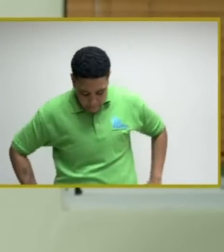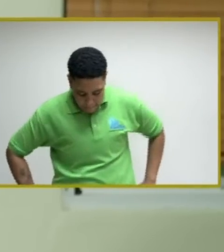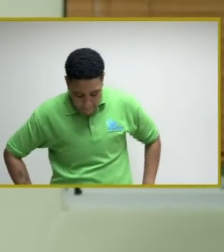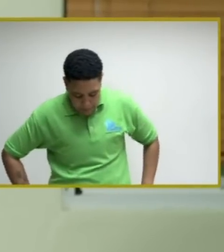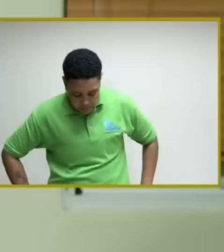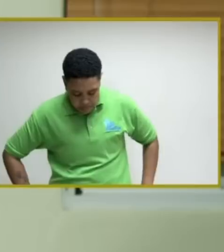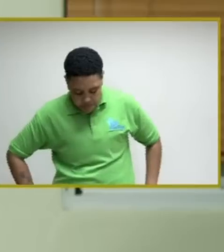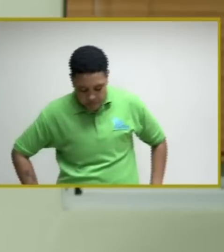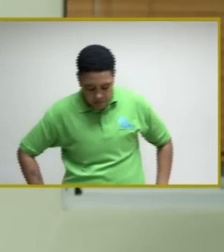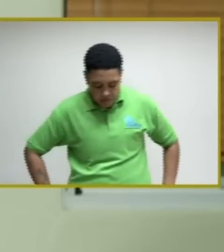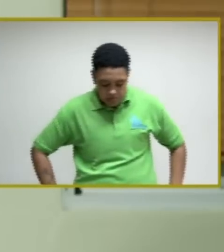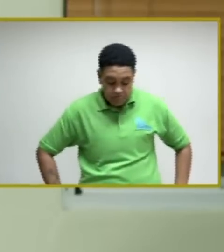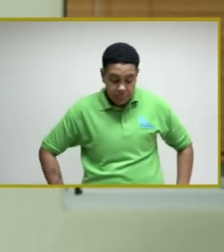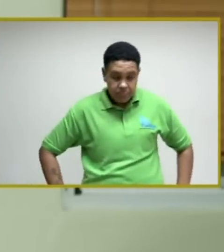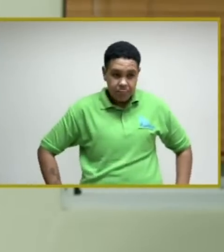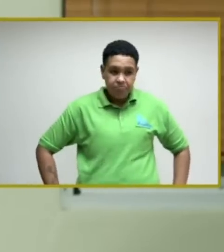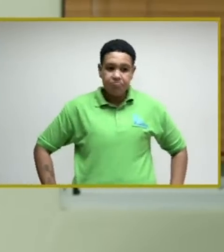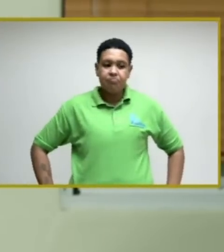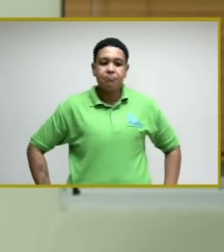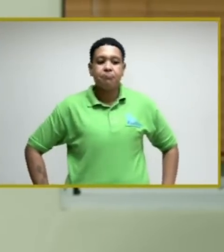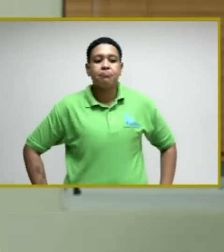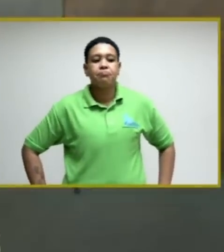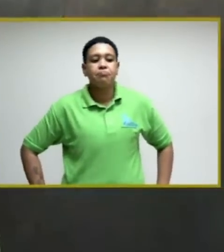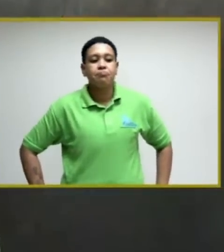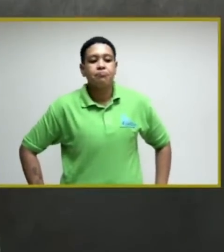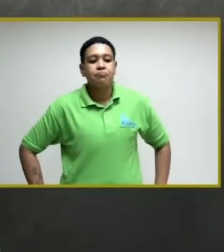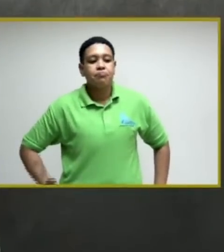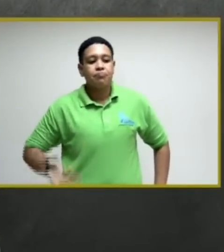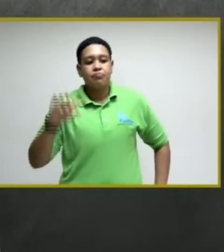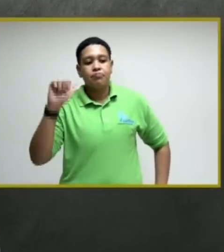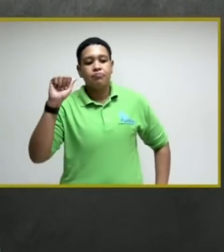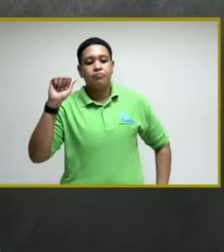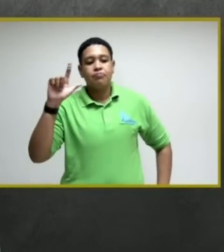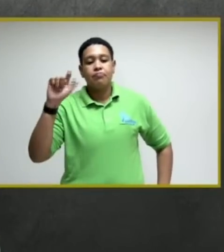Thank you very much, CMO. I'm going to go to Althea Saunders from the Jamaica Observer.